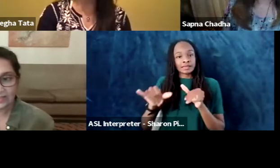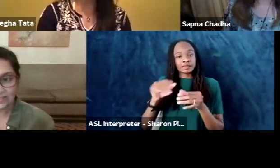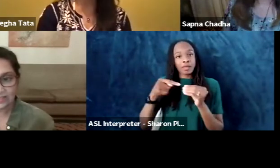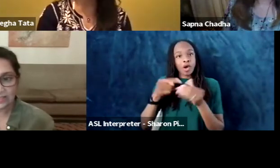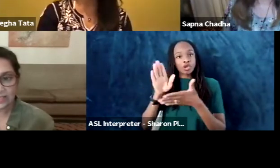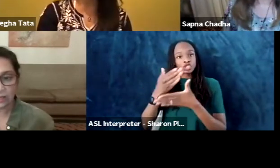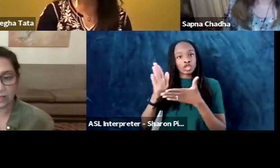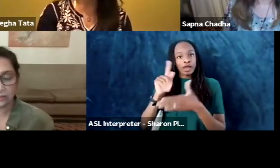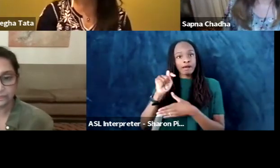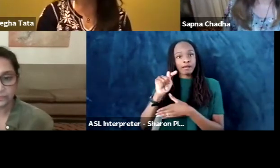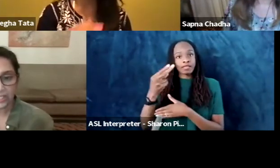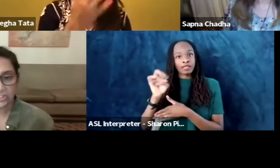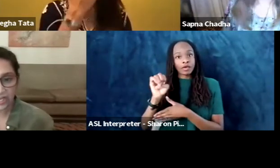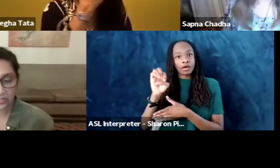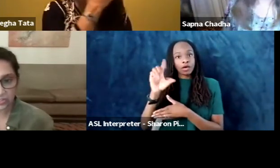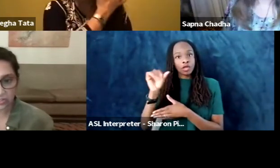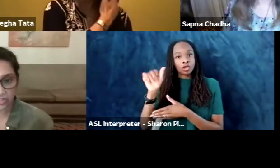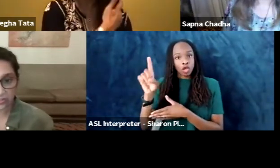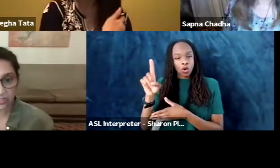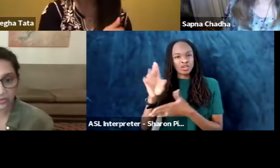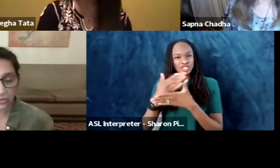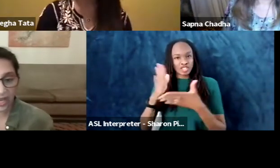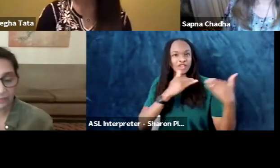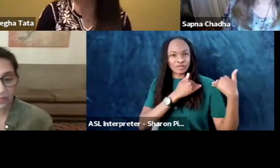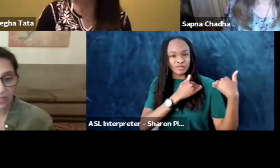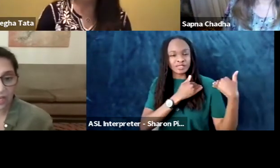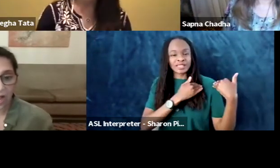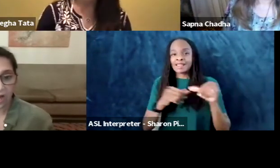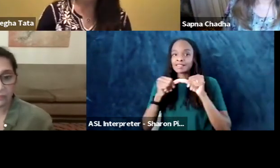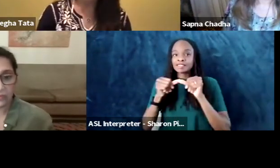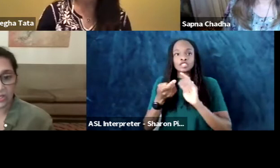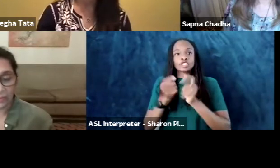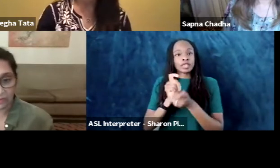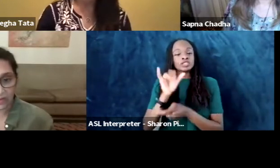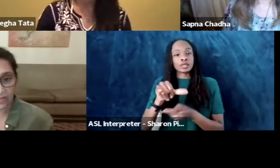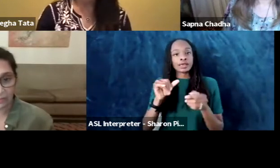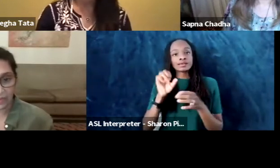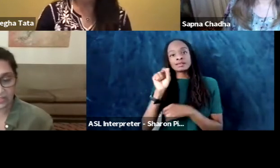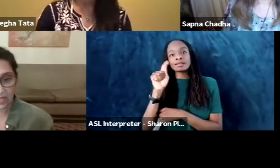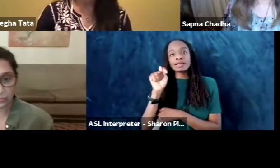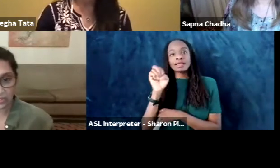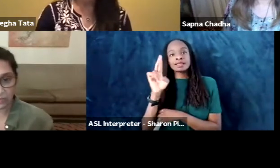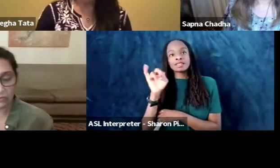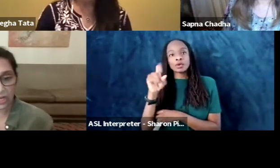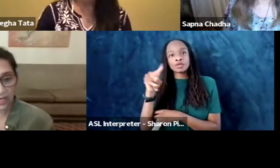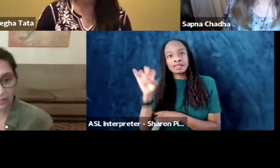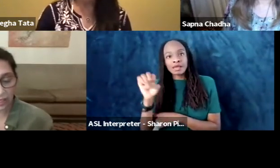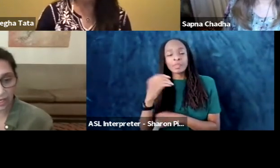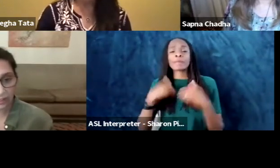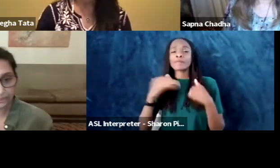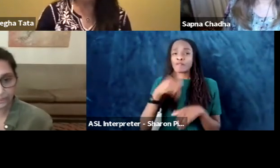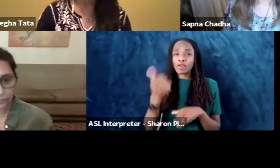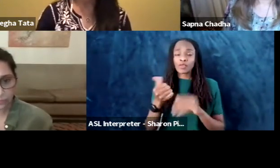and consistently change this gender stereotype. There are a couple of other campaigns that we have been